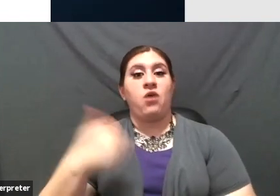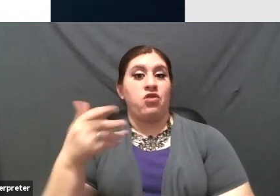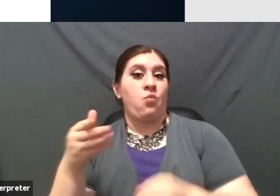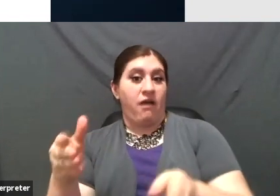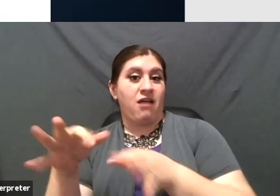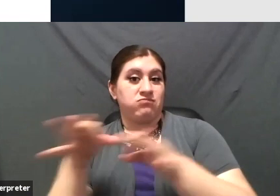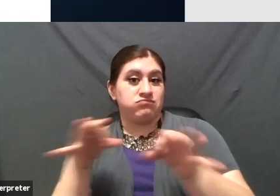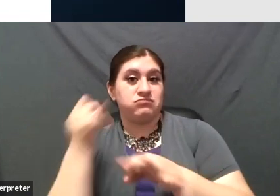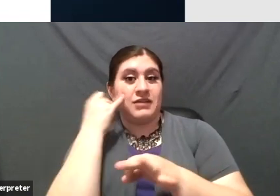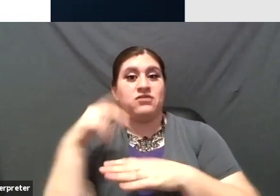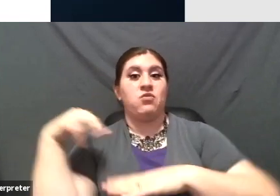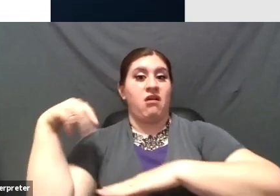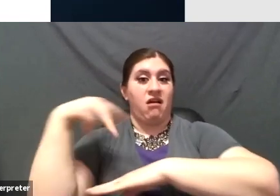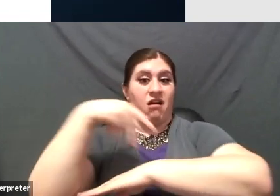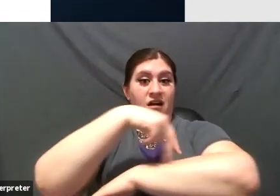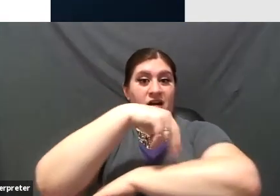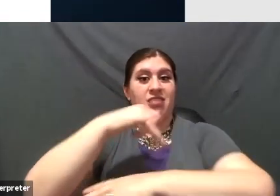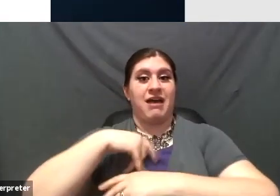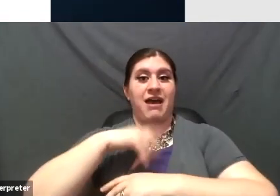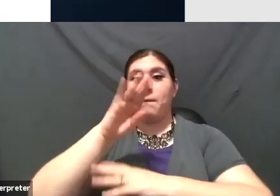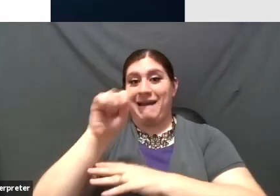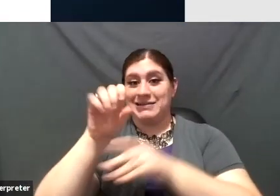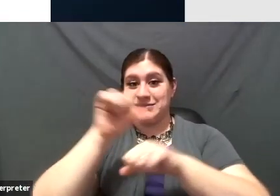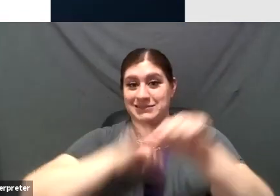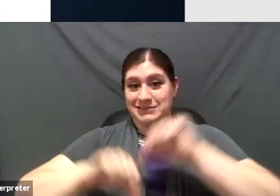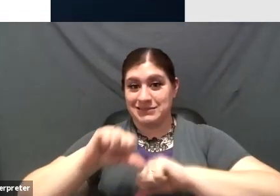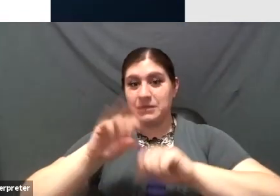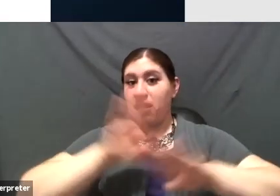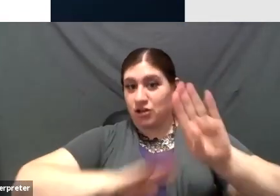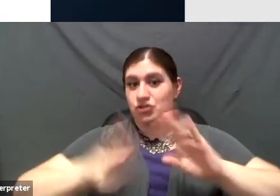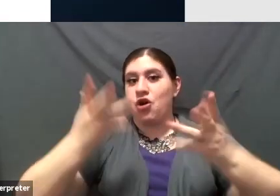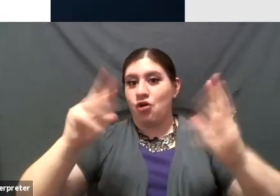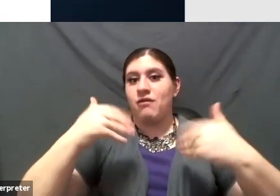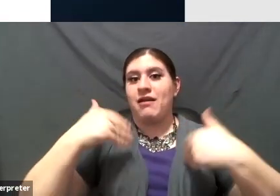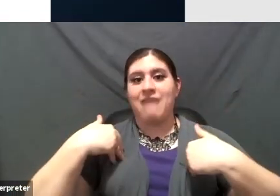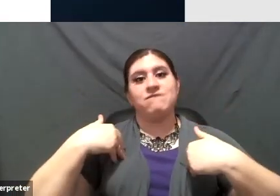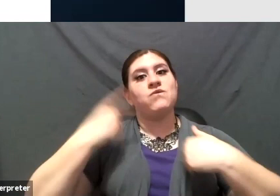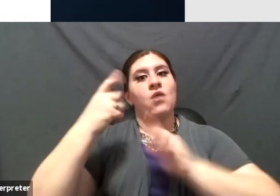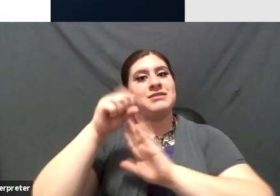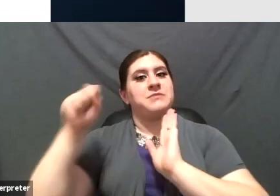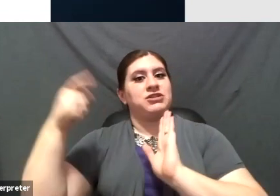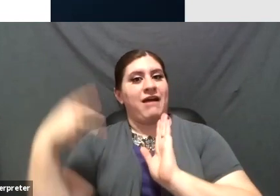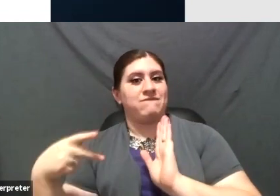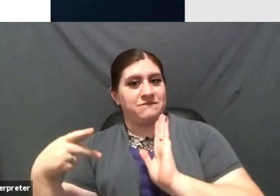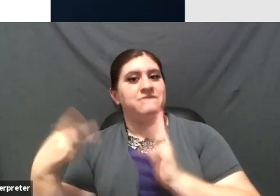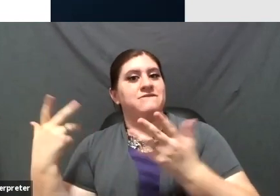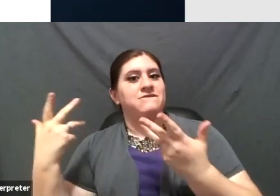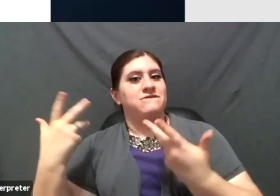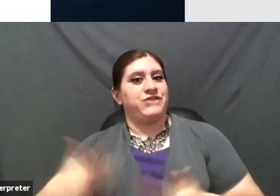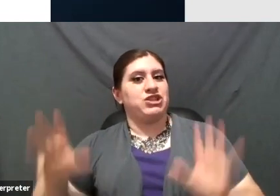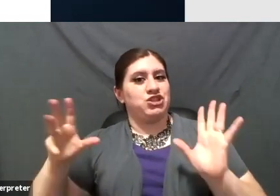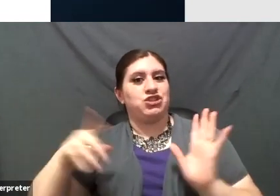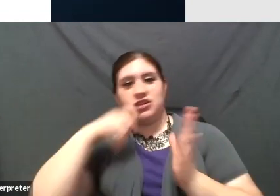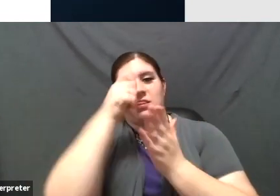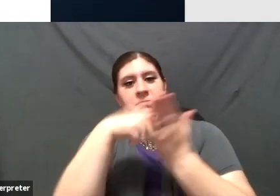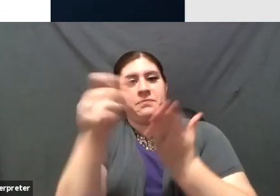is when you walk across the stage with your BS in biology, you already have a semester and a half or so of graduate